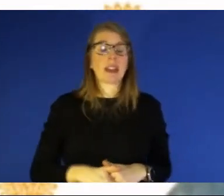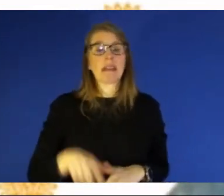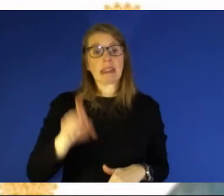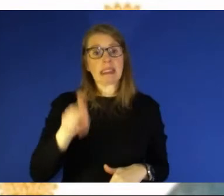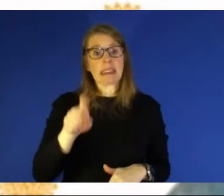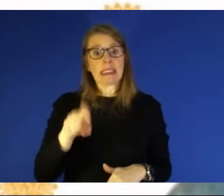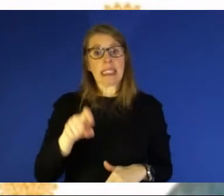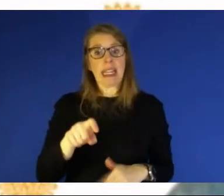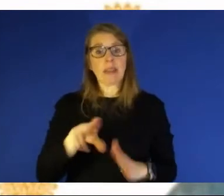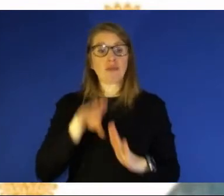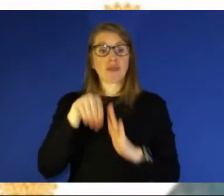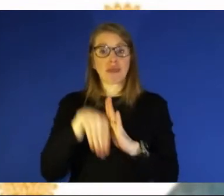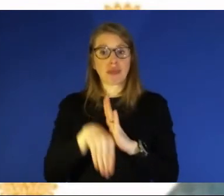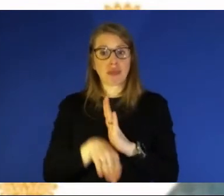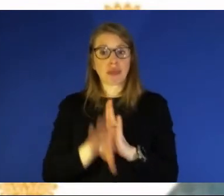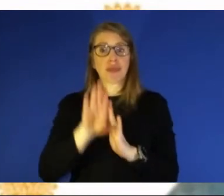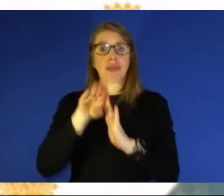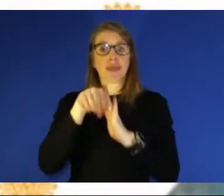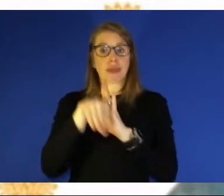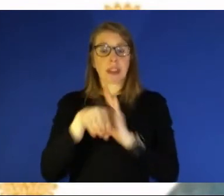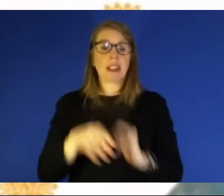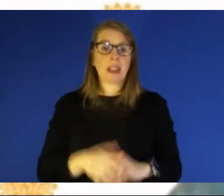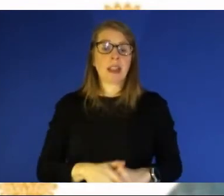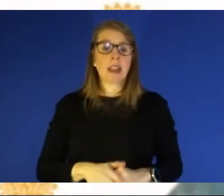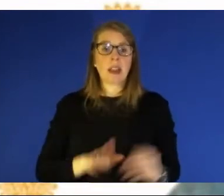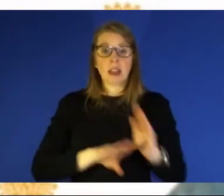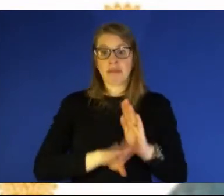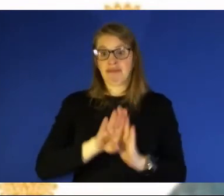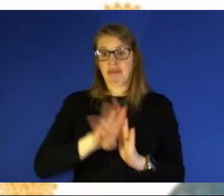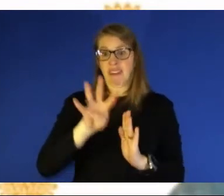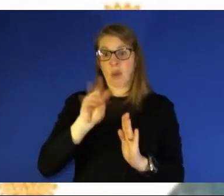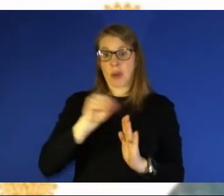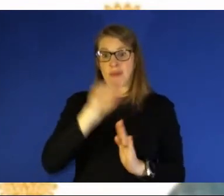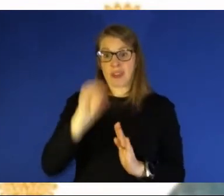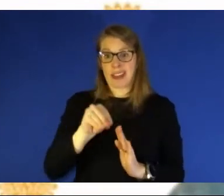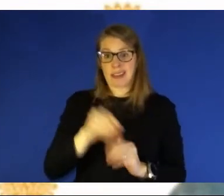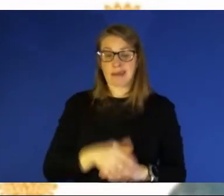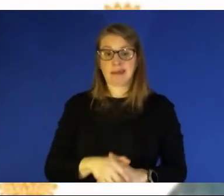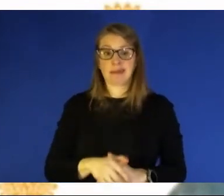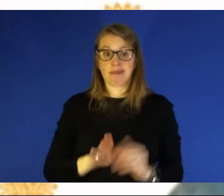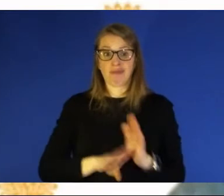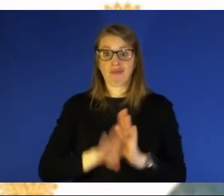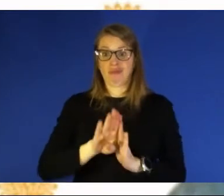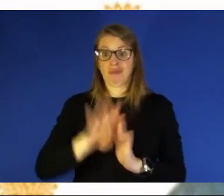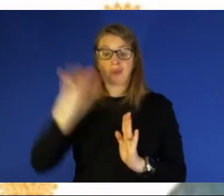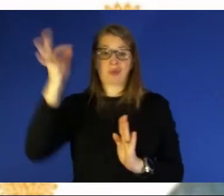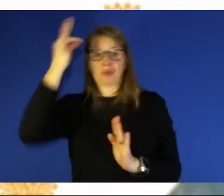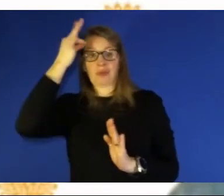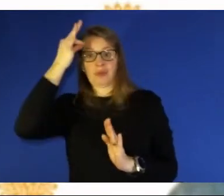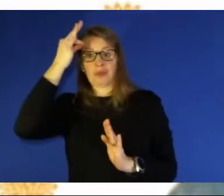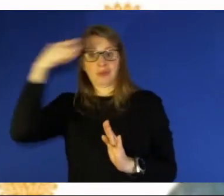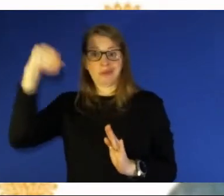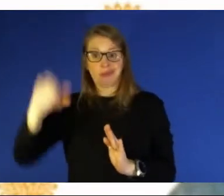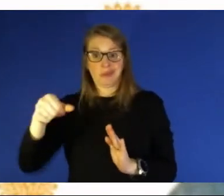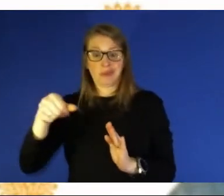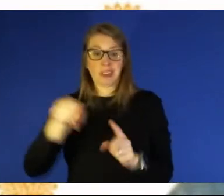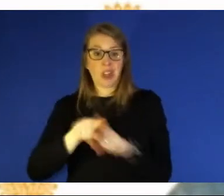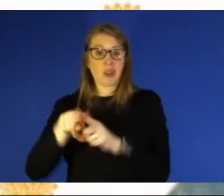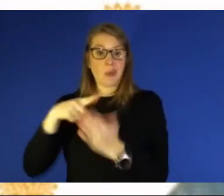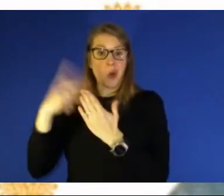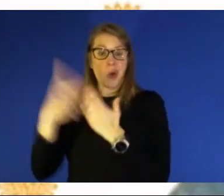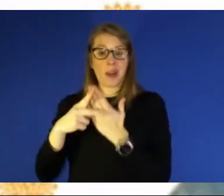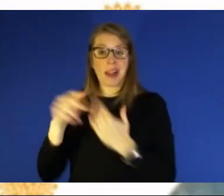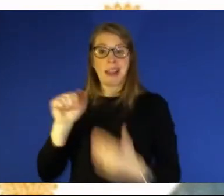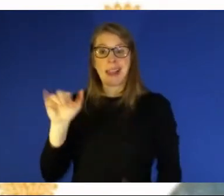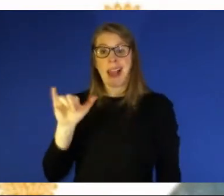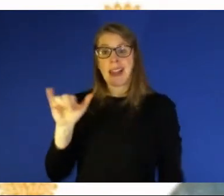over the last 2 years from that peak at 40%, due to federal funding and programs like the stimulus checks